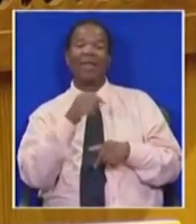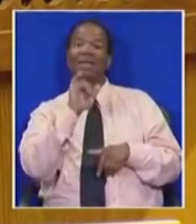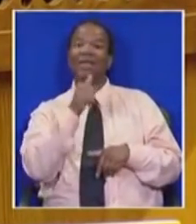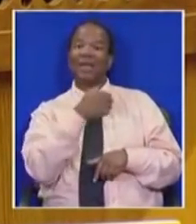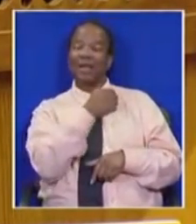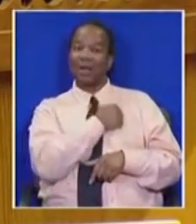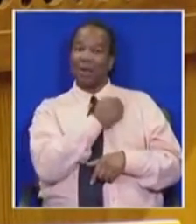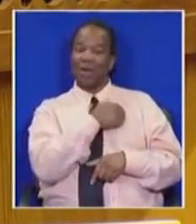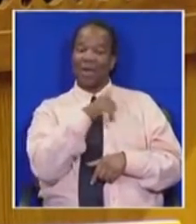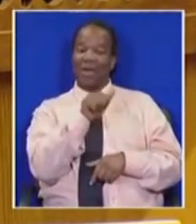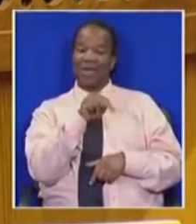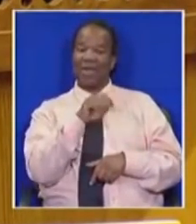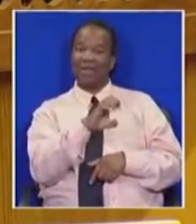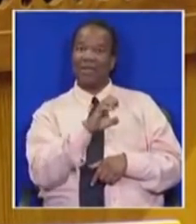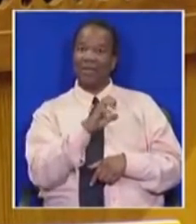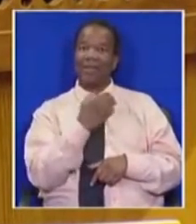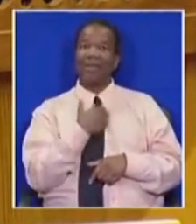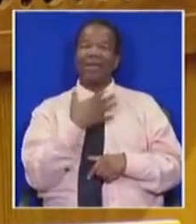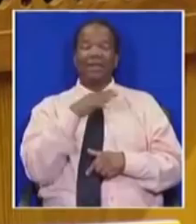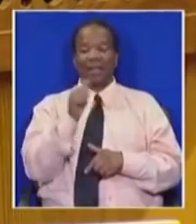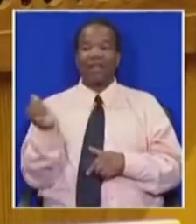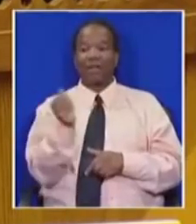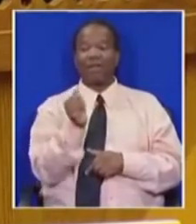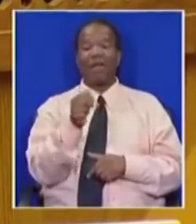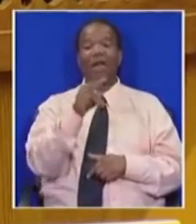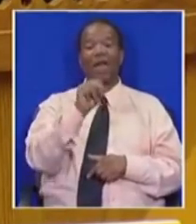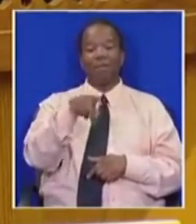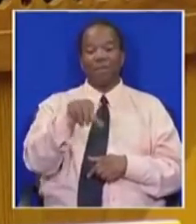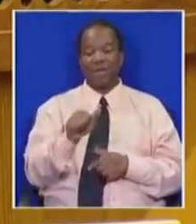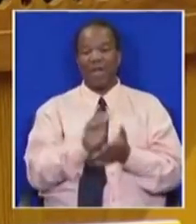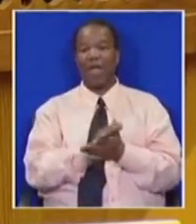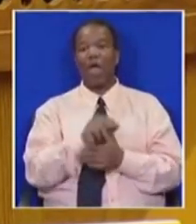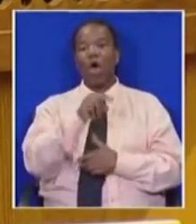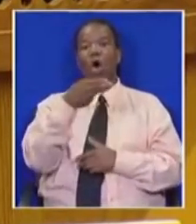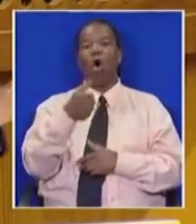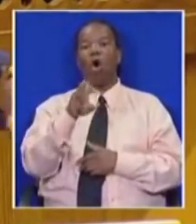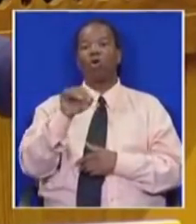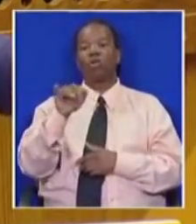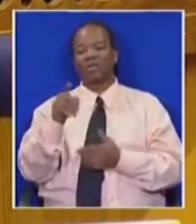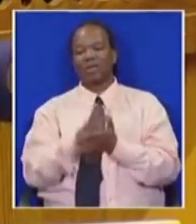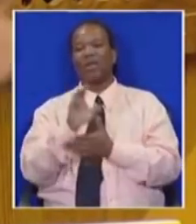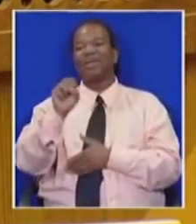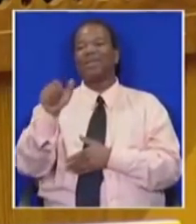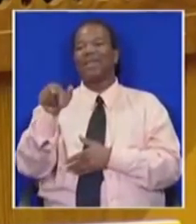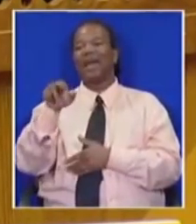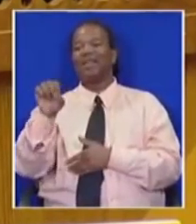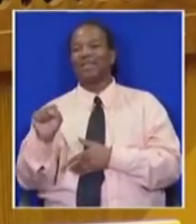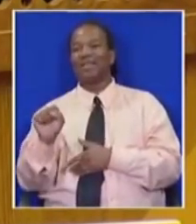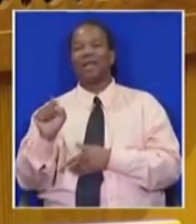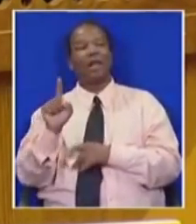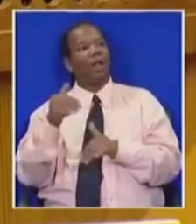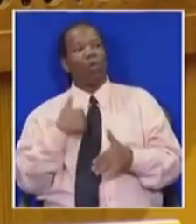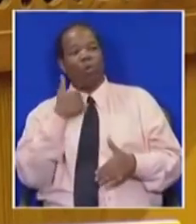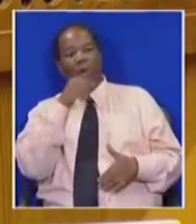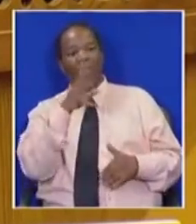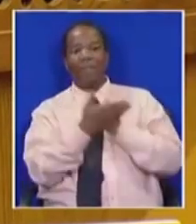commanding heights of the criminal justice system, the NPA, the Hawks, the SARS, who all looked the other way when state capture